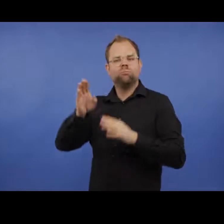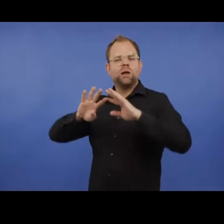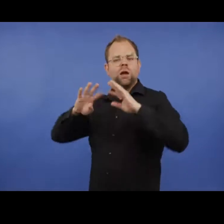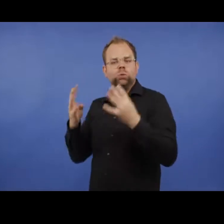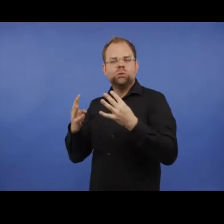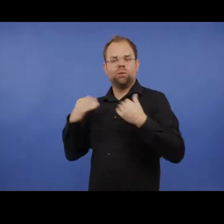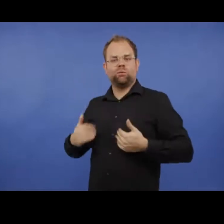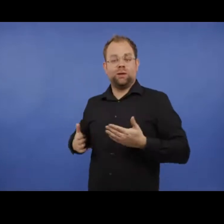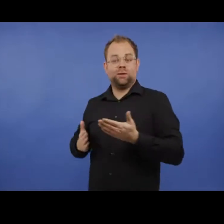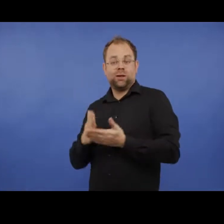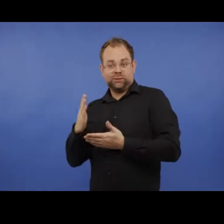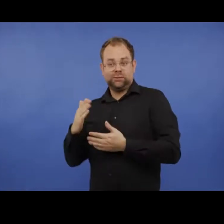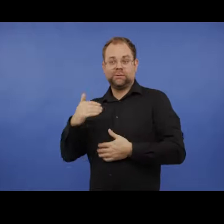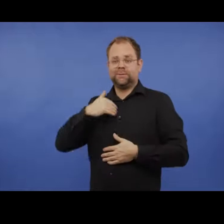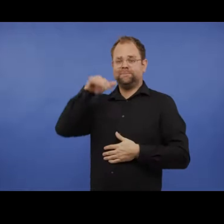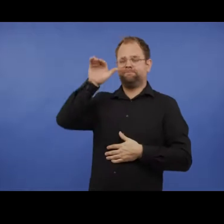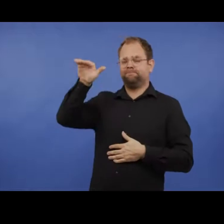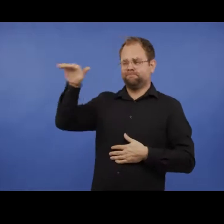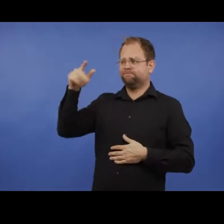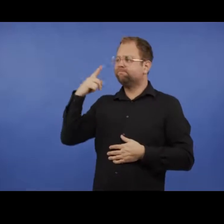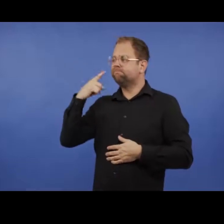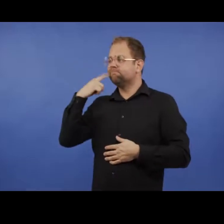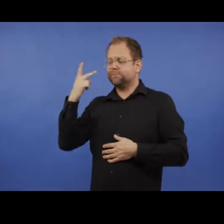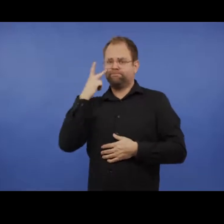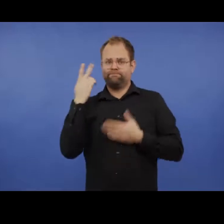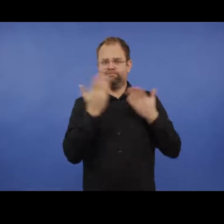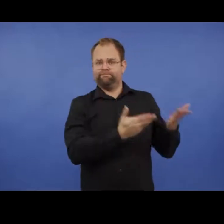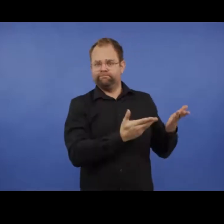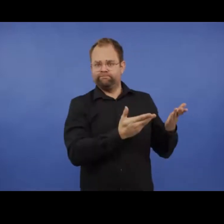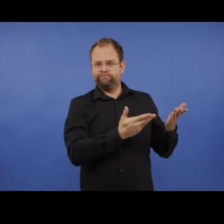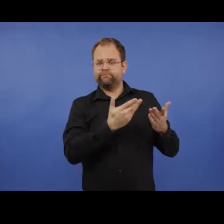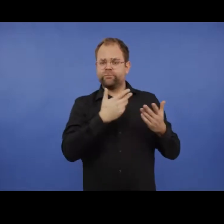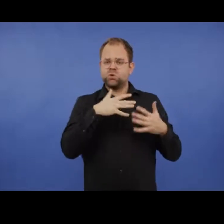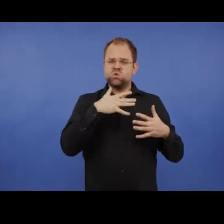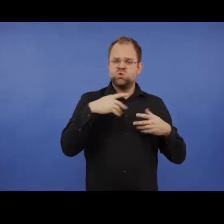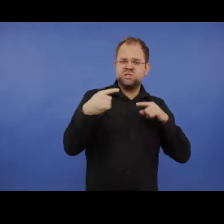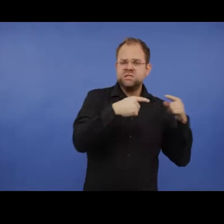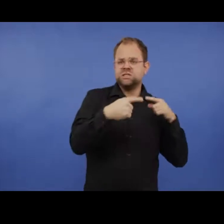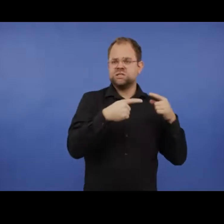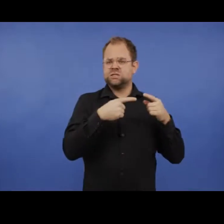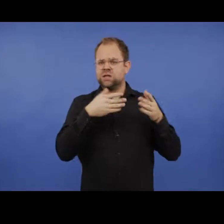In the independent investigation committee,